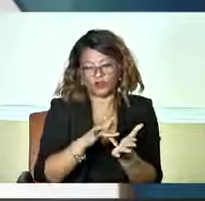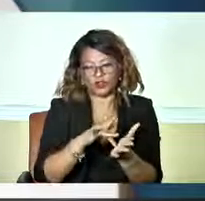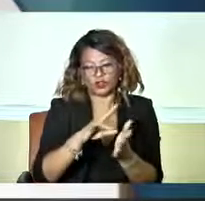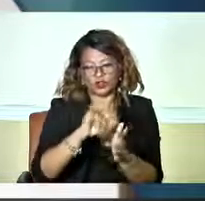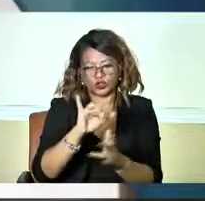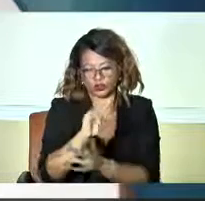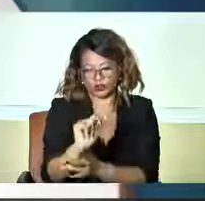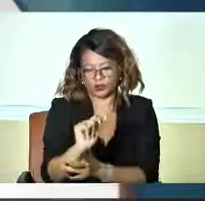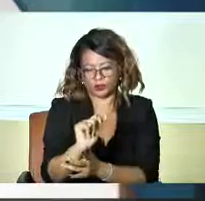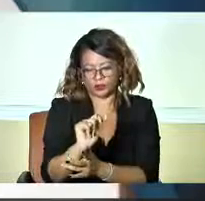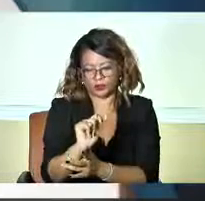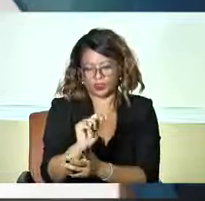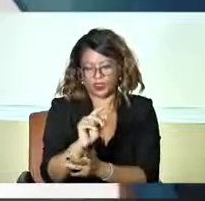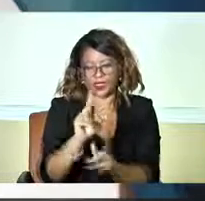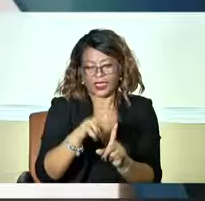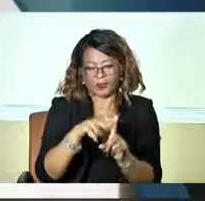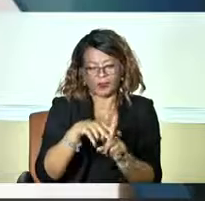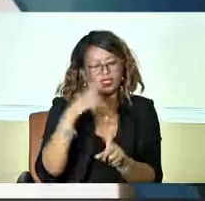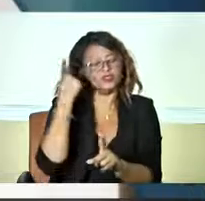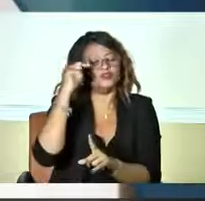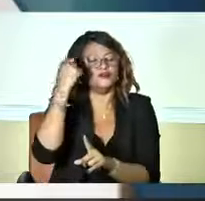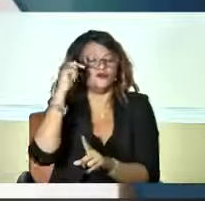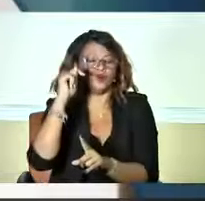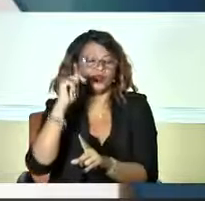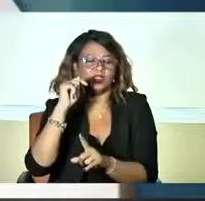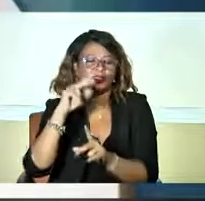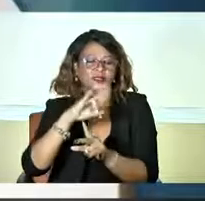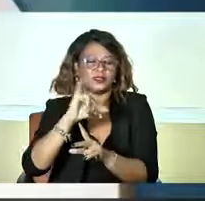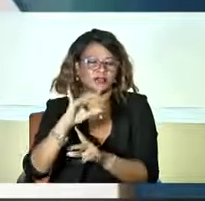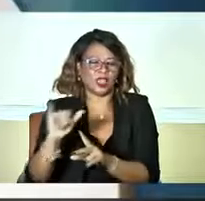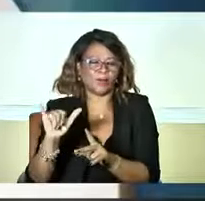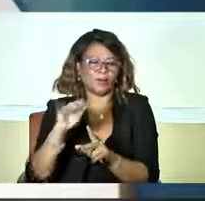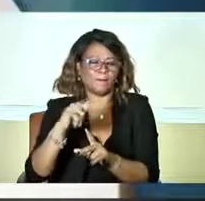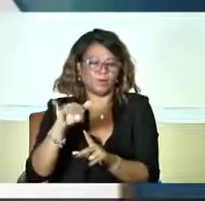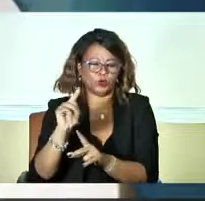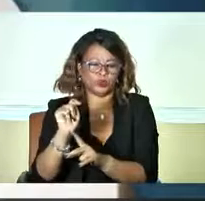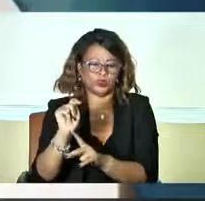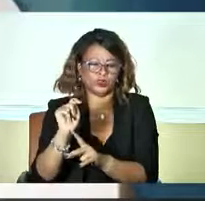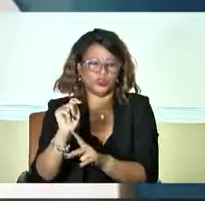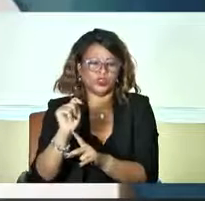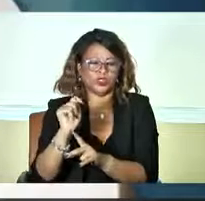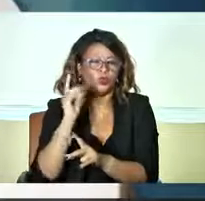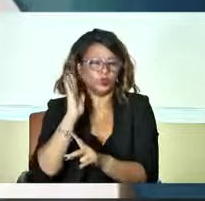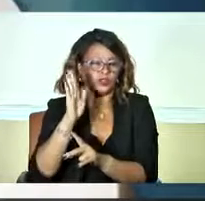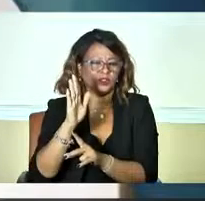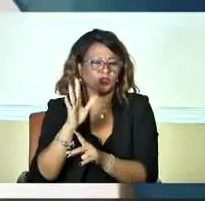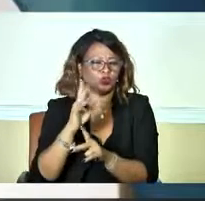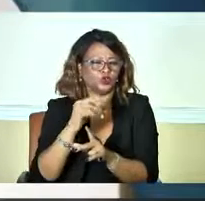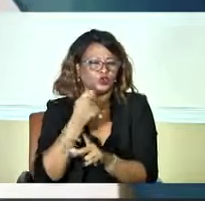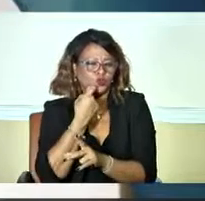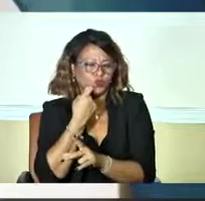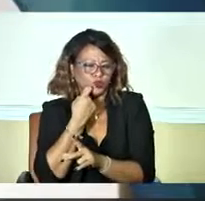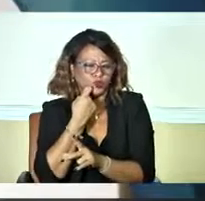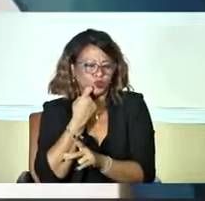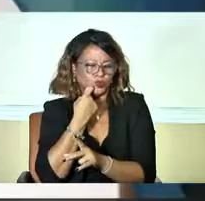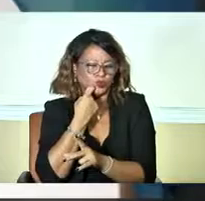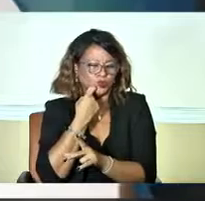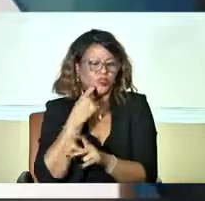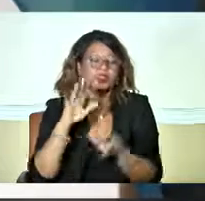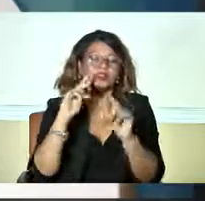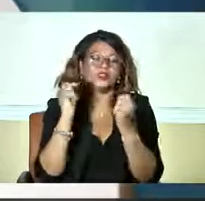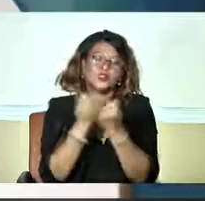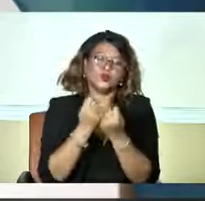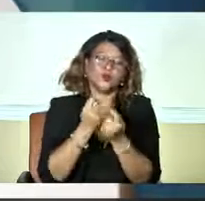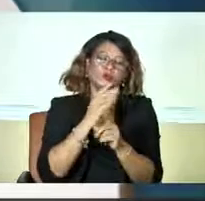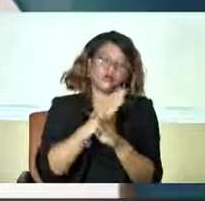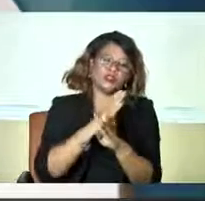CERT. And applications for the cybersecurity posts should be released shortly. The team will